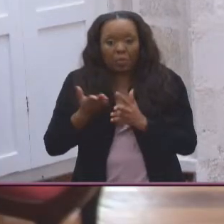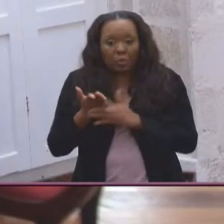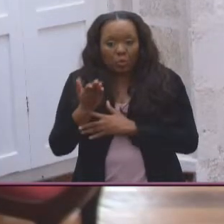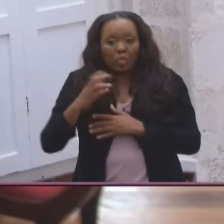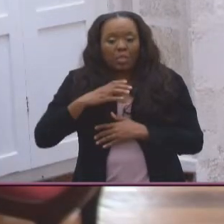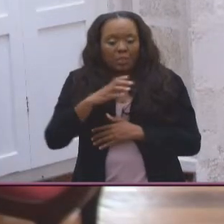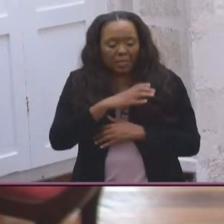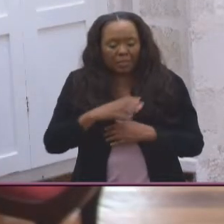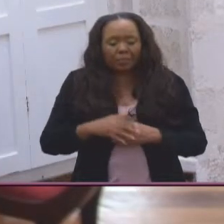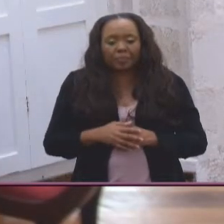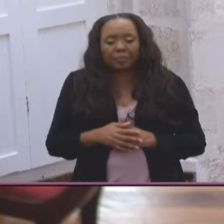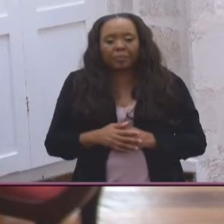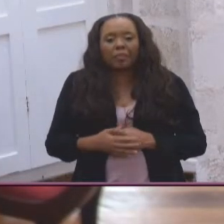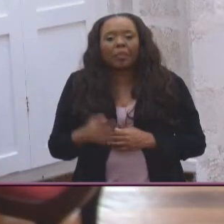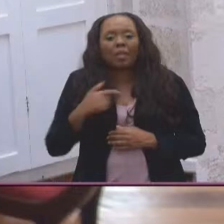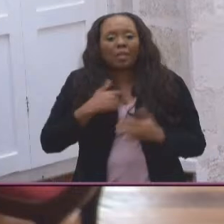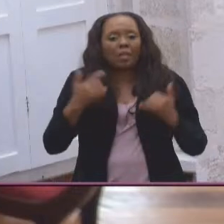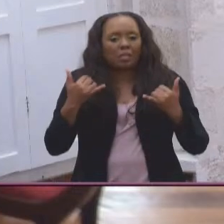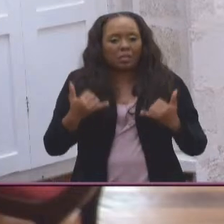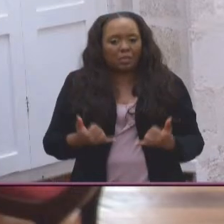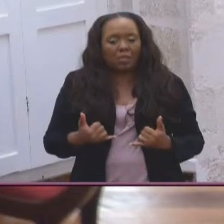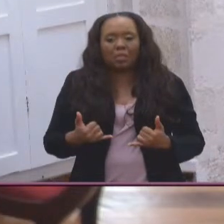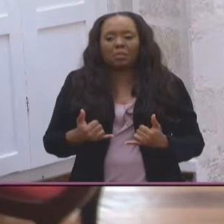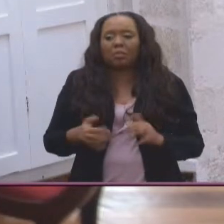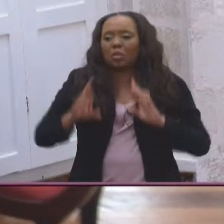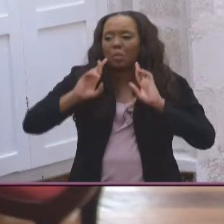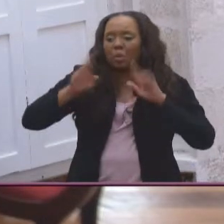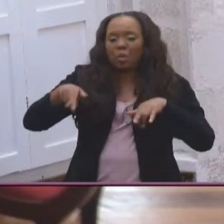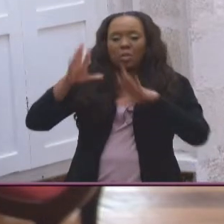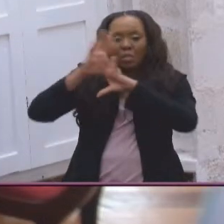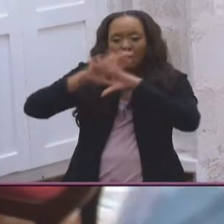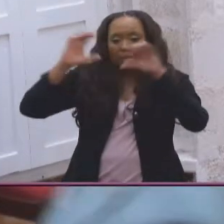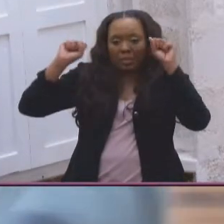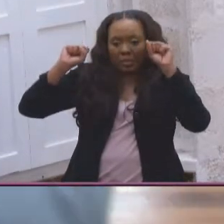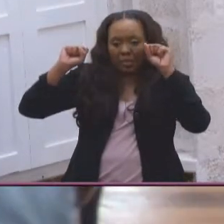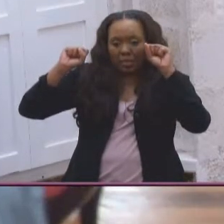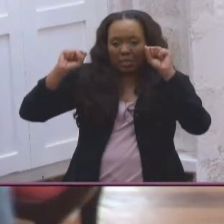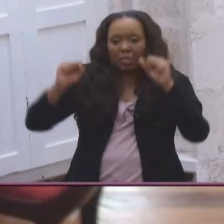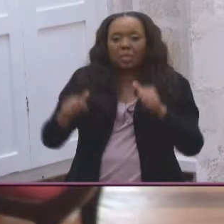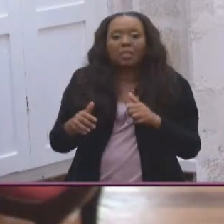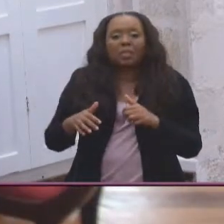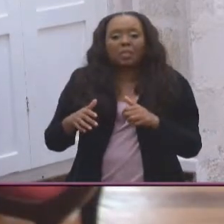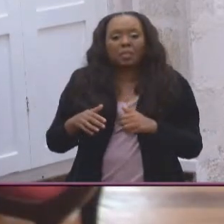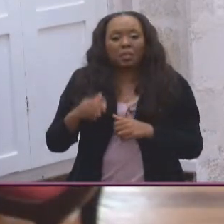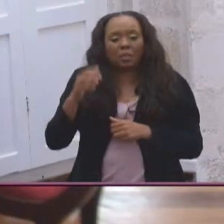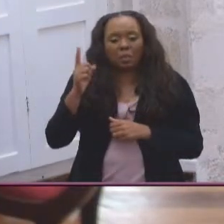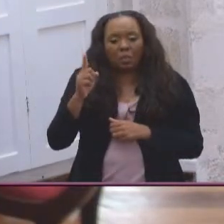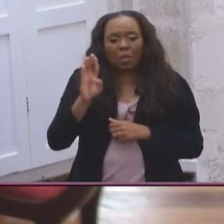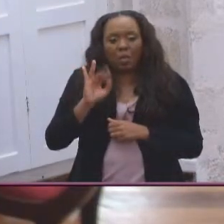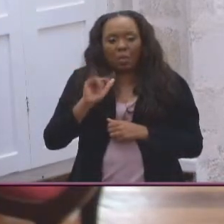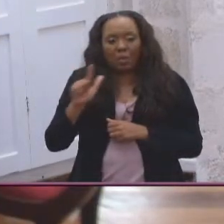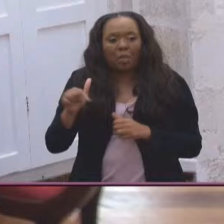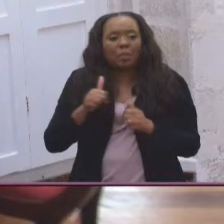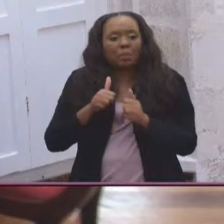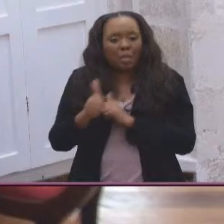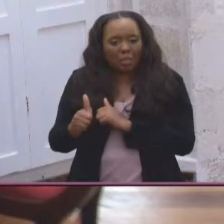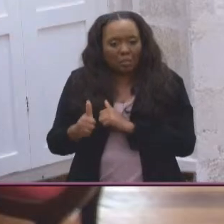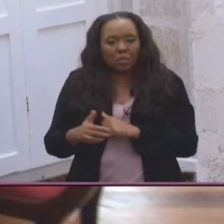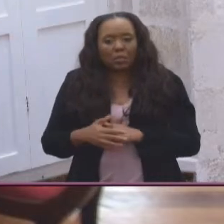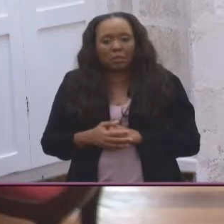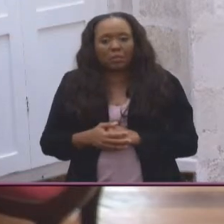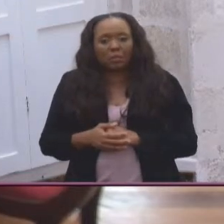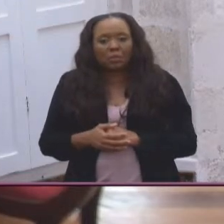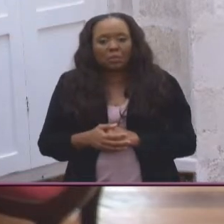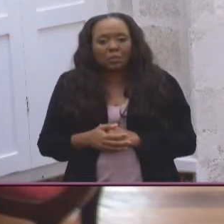question is that I do now report to His Honour the President the passing of one bill in committee. Will